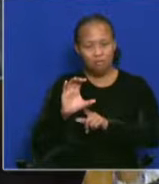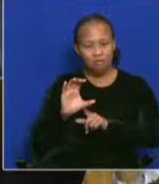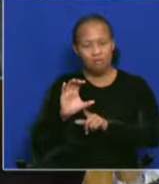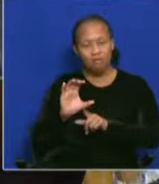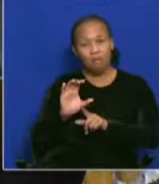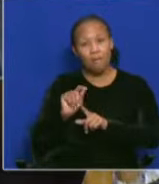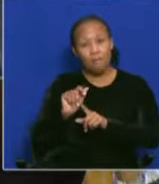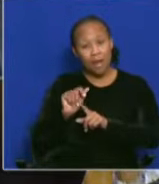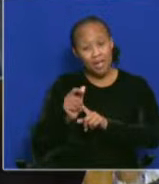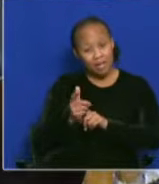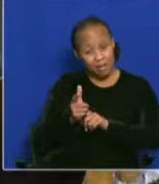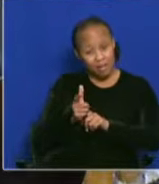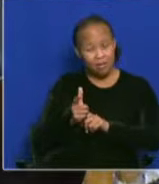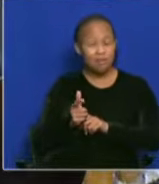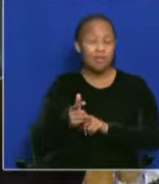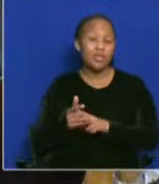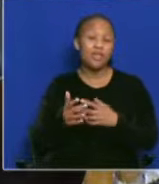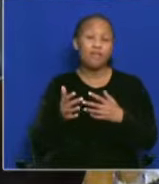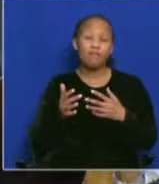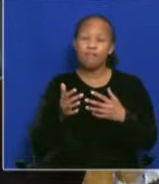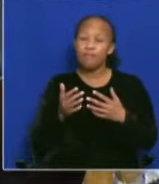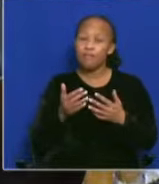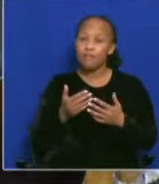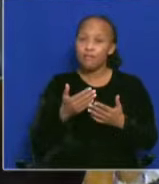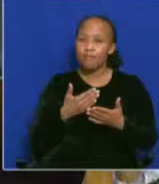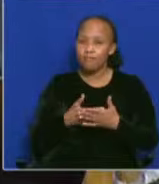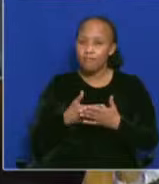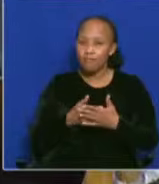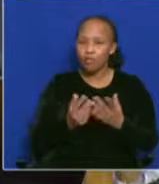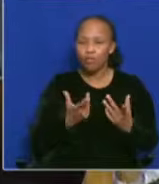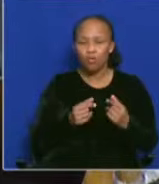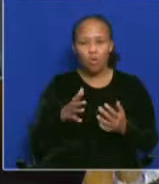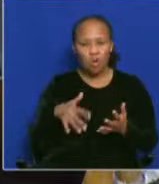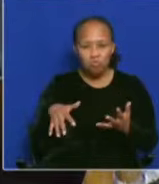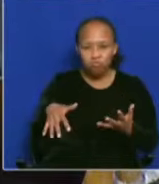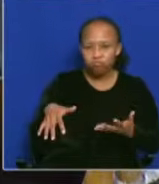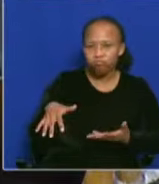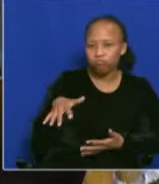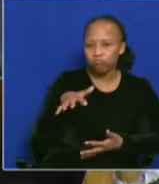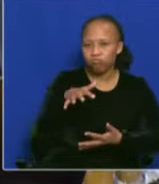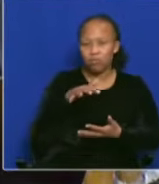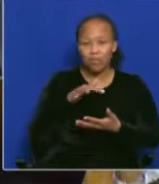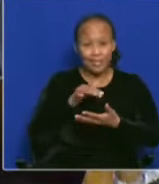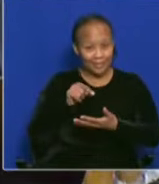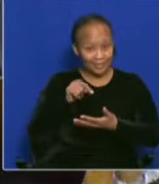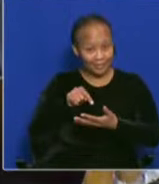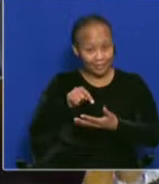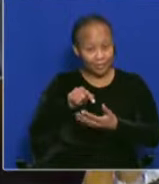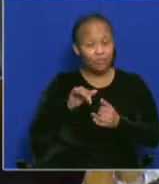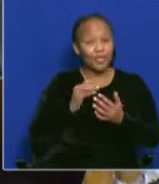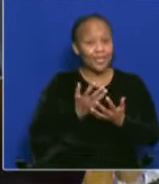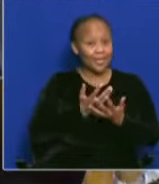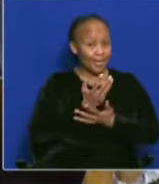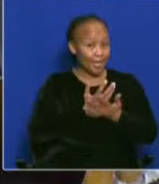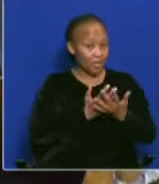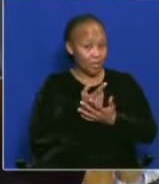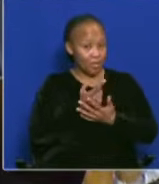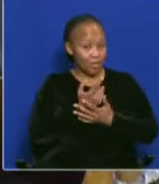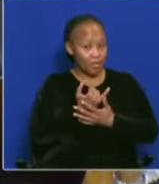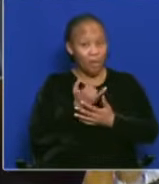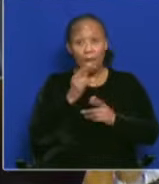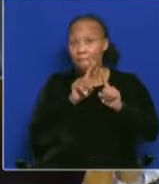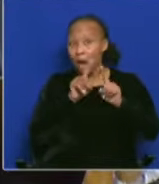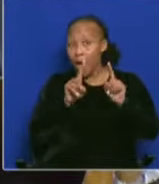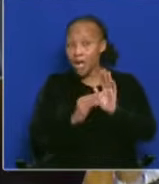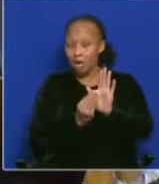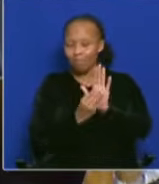raise in this engagement that was not accounted for in the books of the company. And he